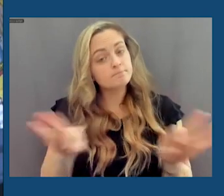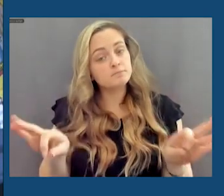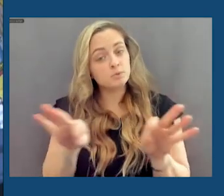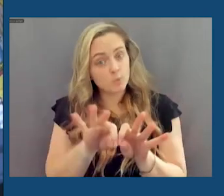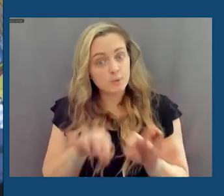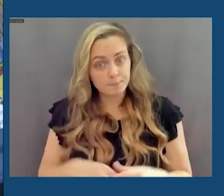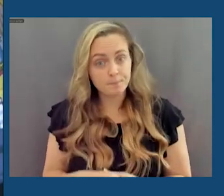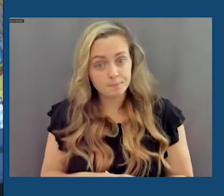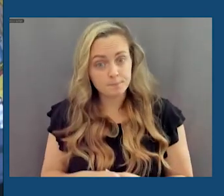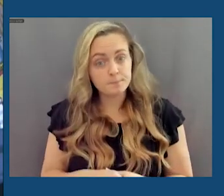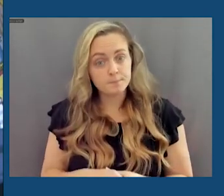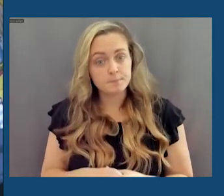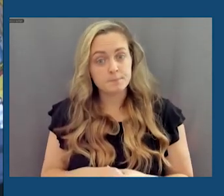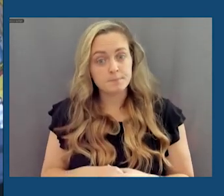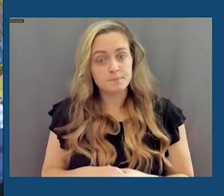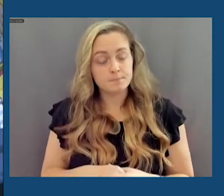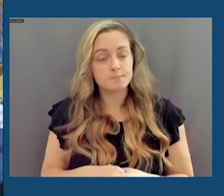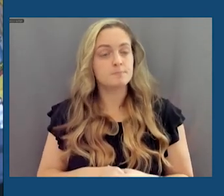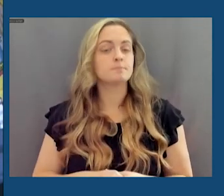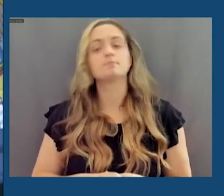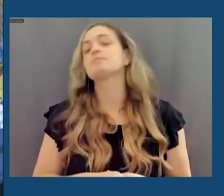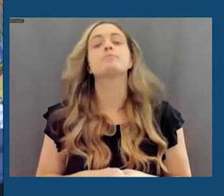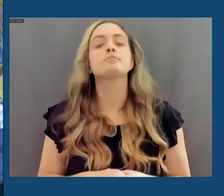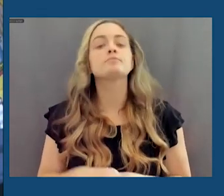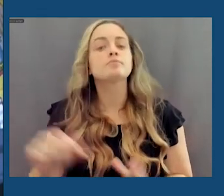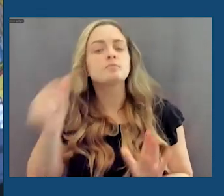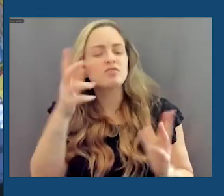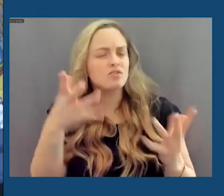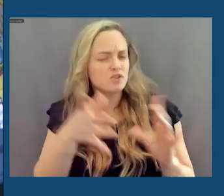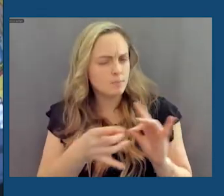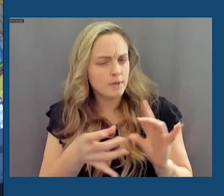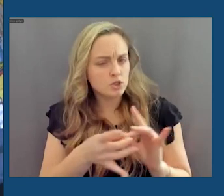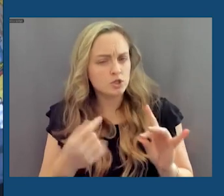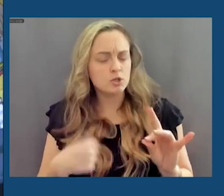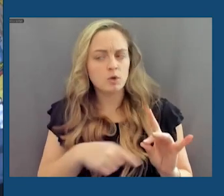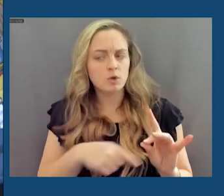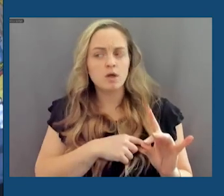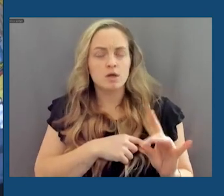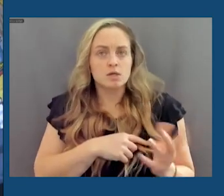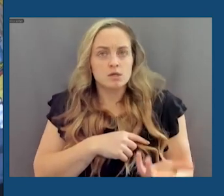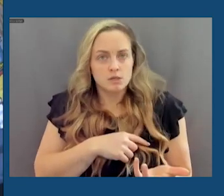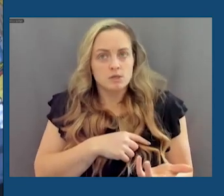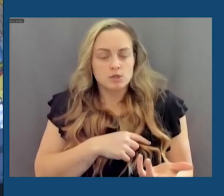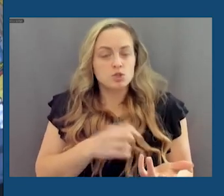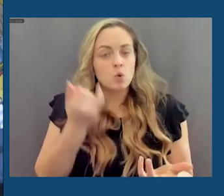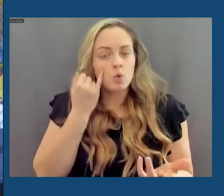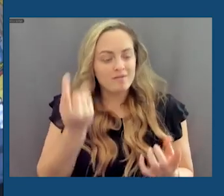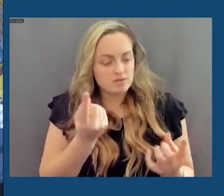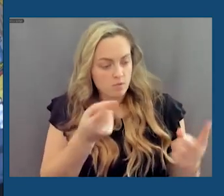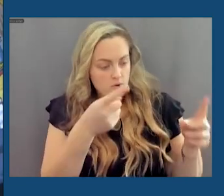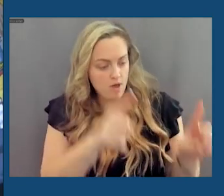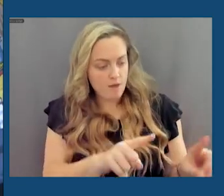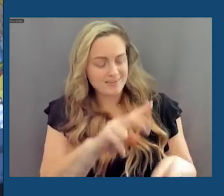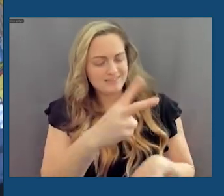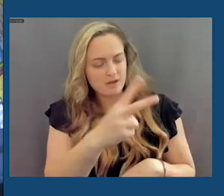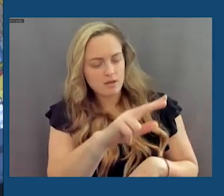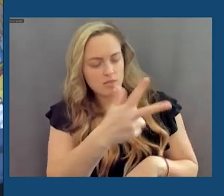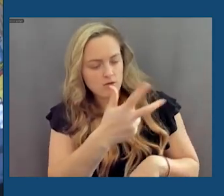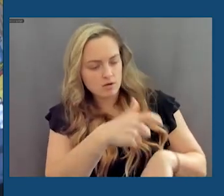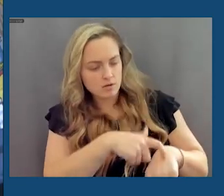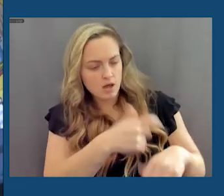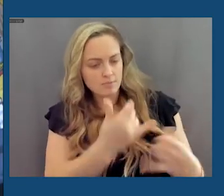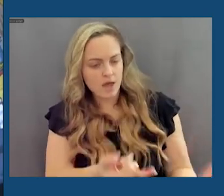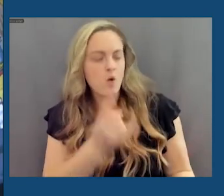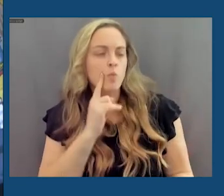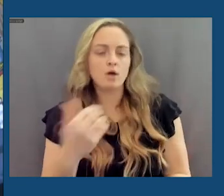state. And the governor mentioned that we are holding people now accountable on their second or third time. And that is true.